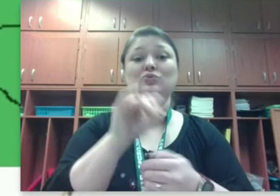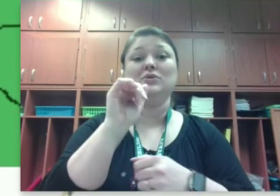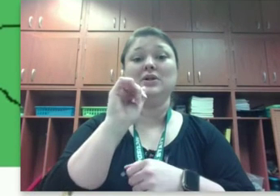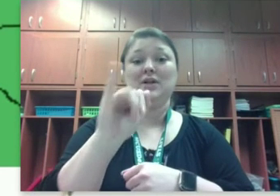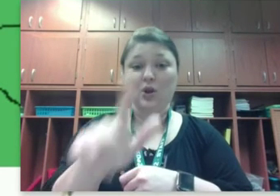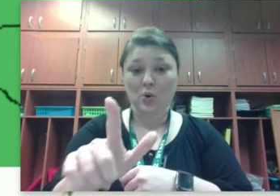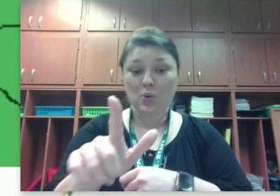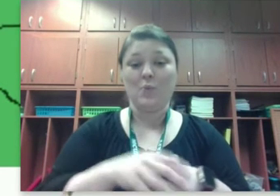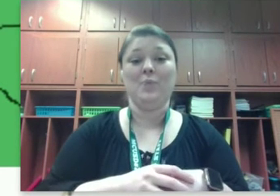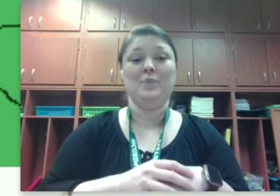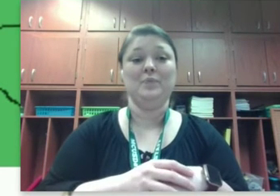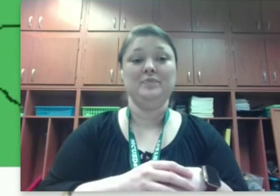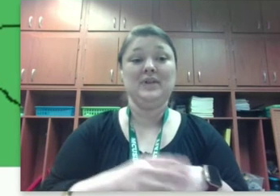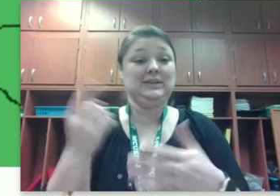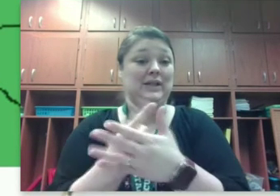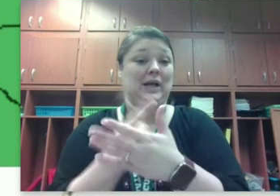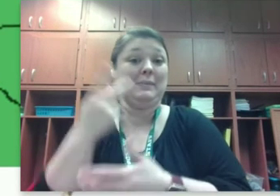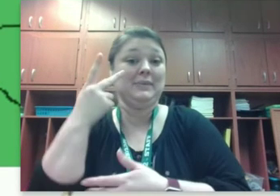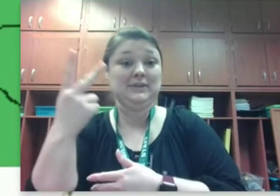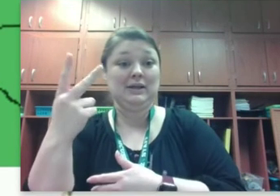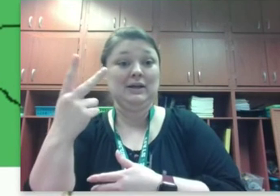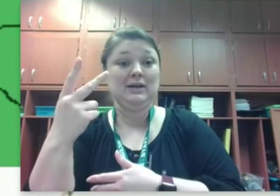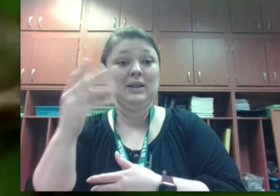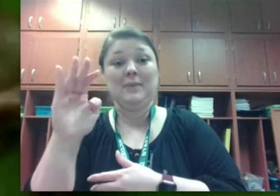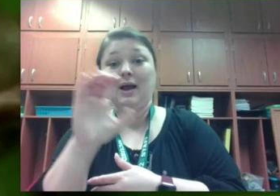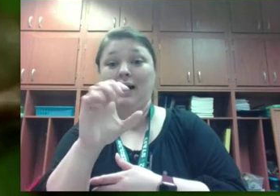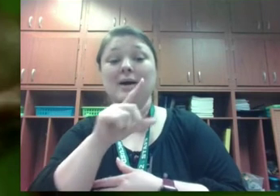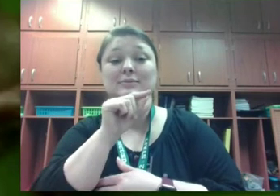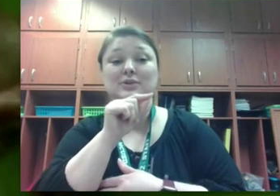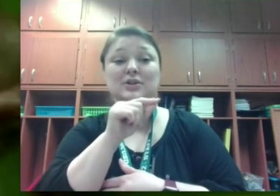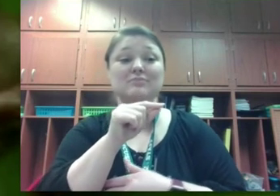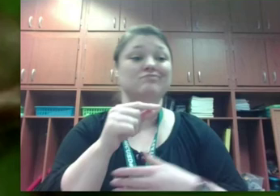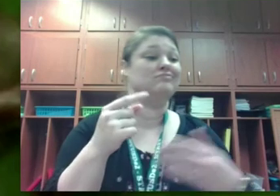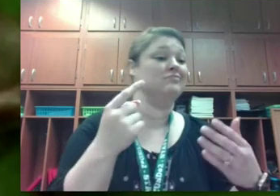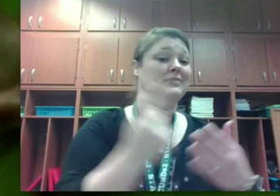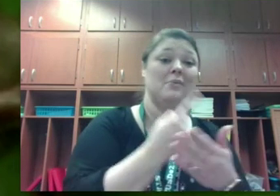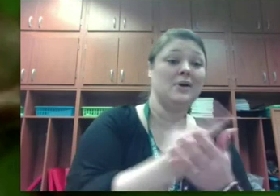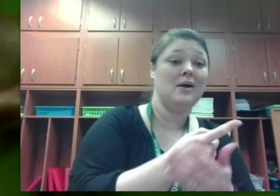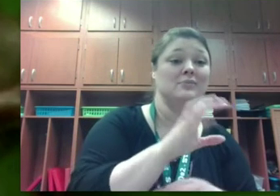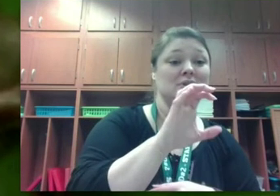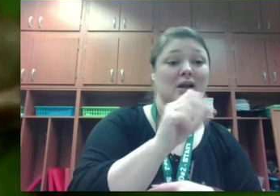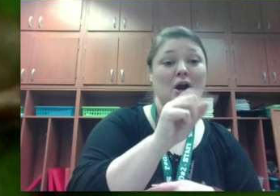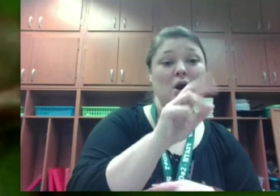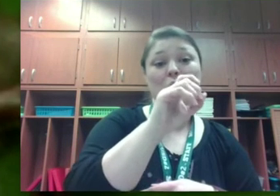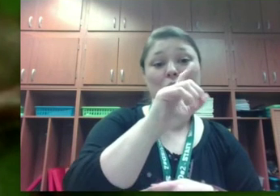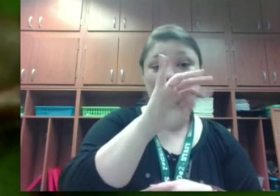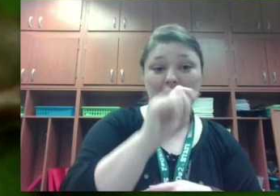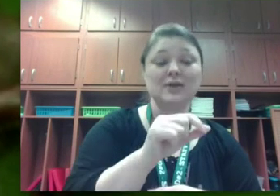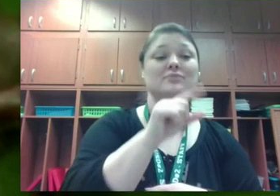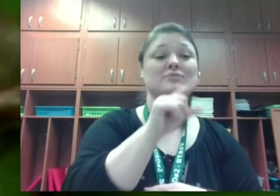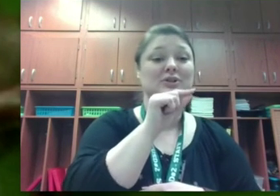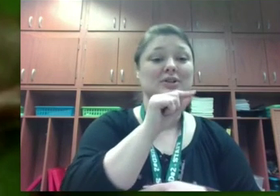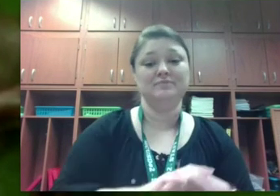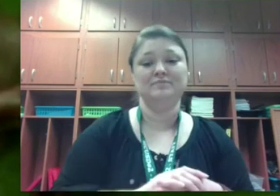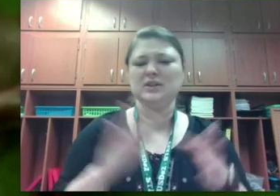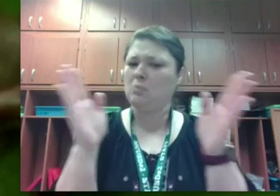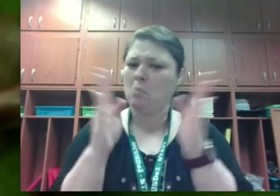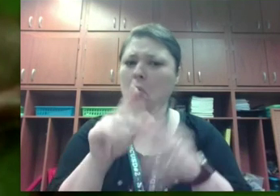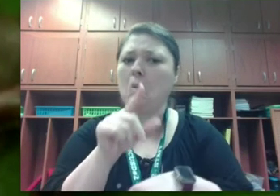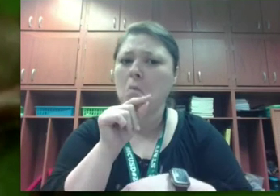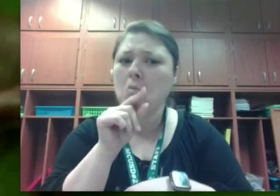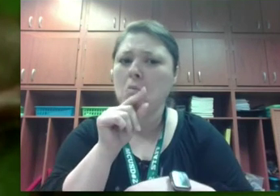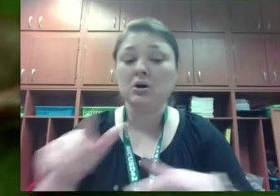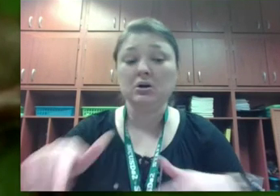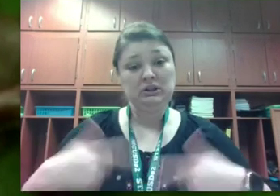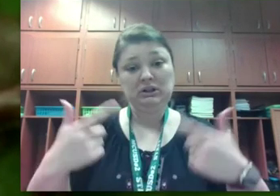see the black-capped, sometimes you might be seeing the Carolina. Chickadees are a relatively small bird that